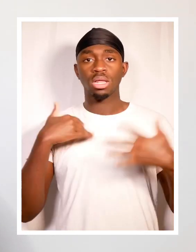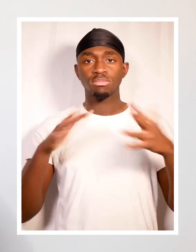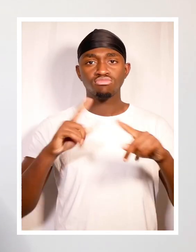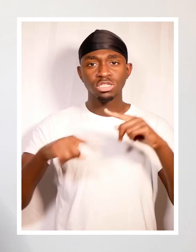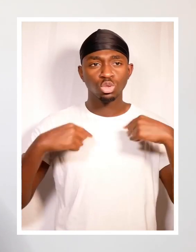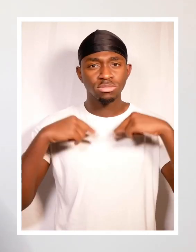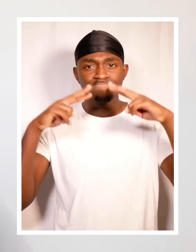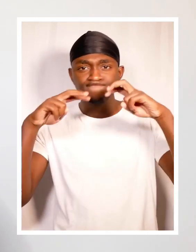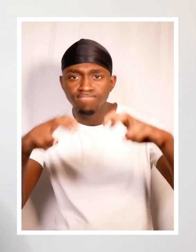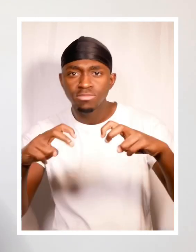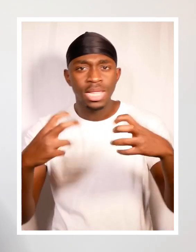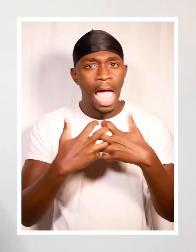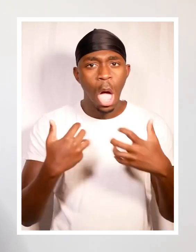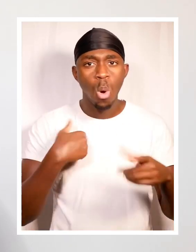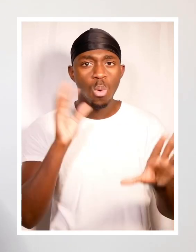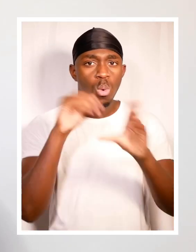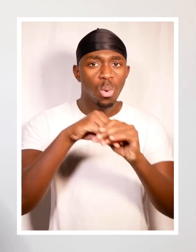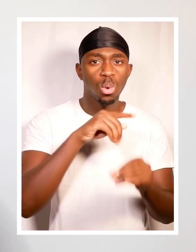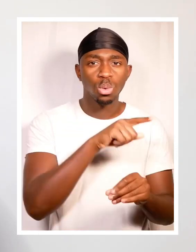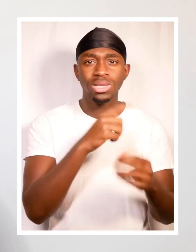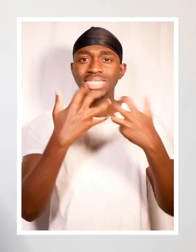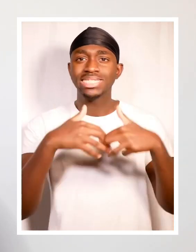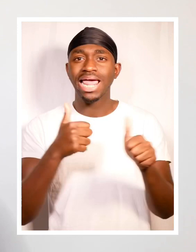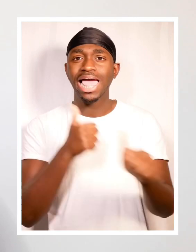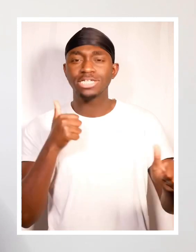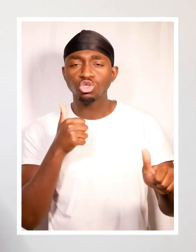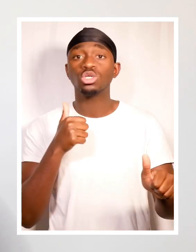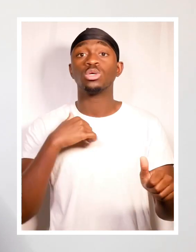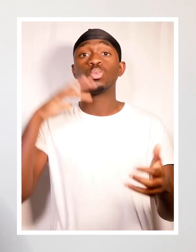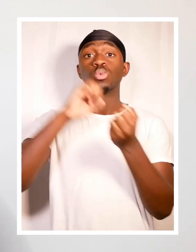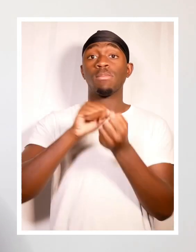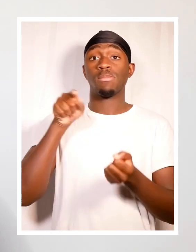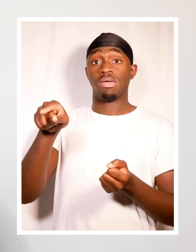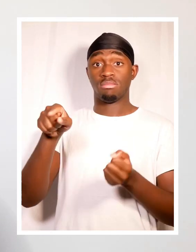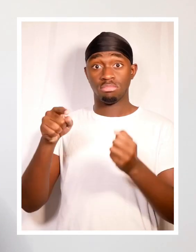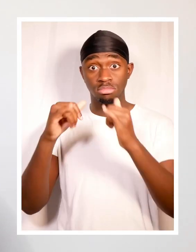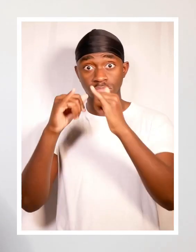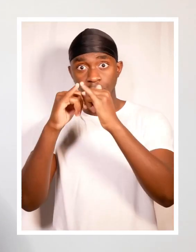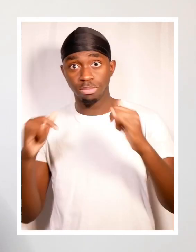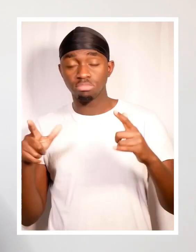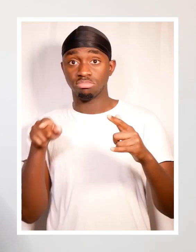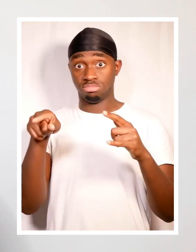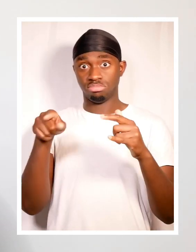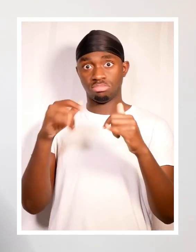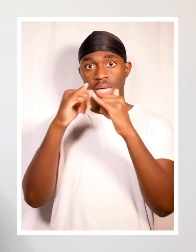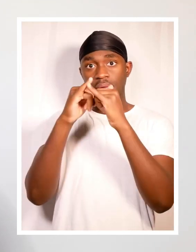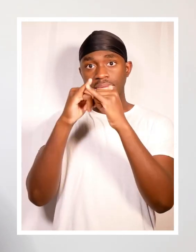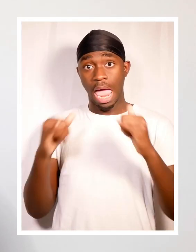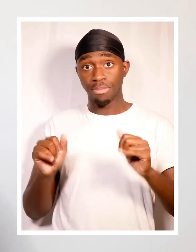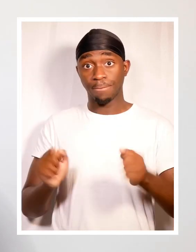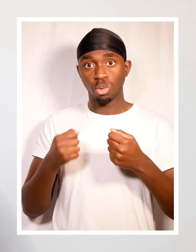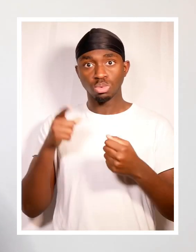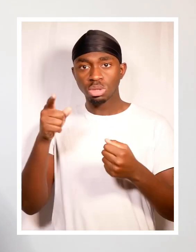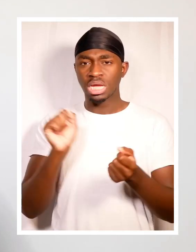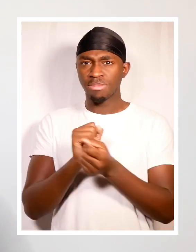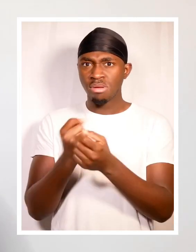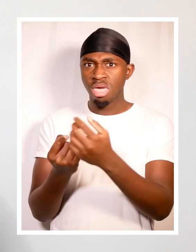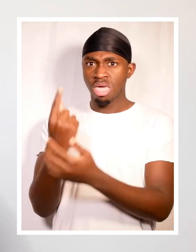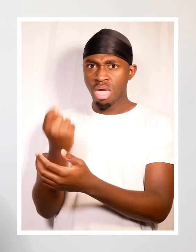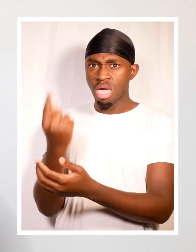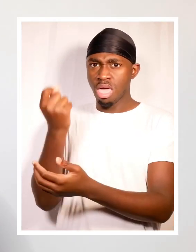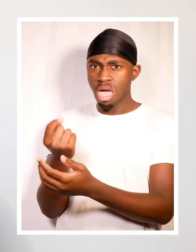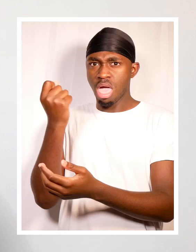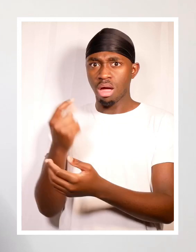was doing my research and i was looking for um ways to get into tech and boot camps kept popping up as an